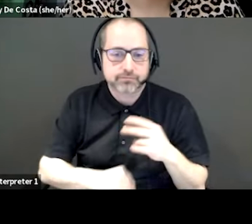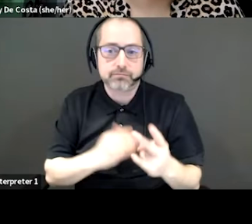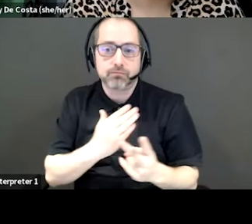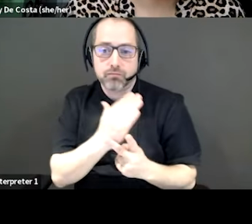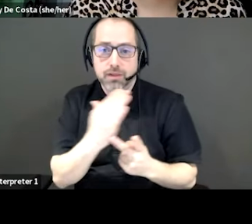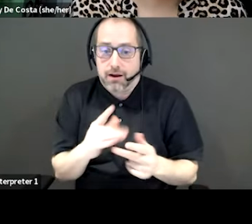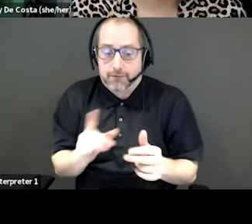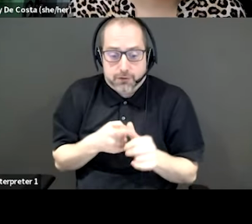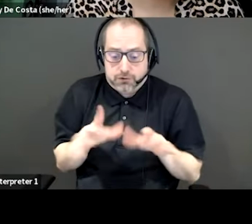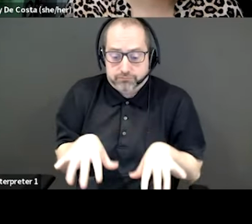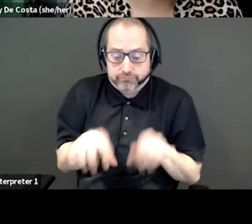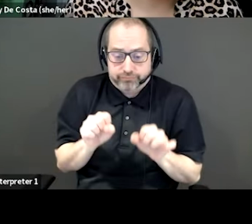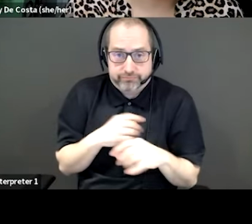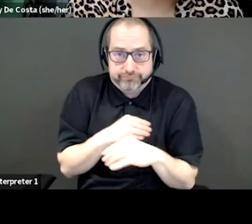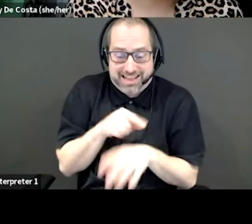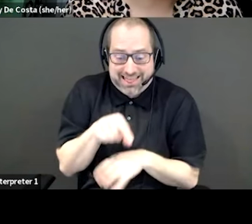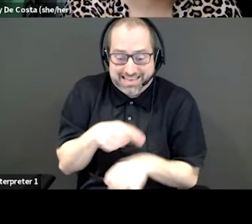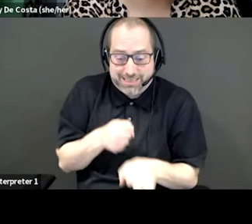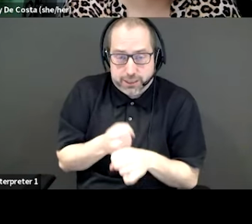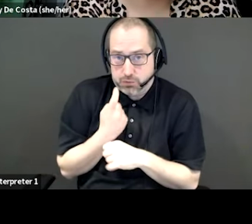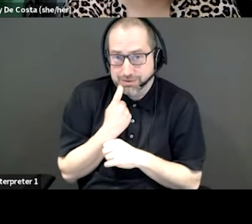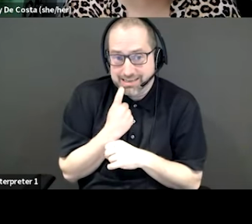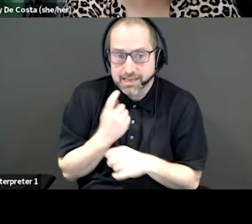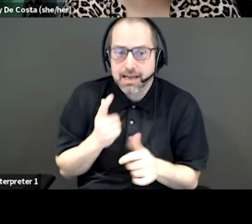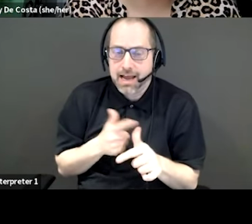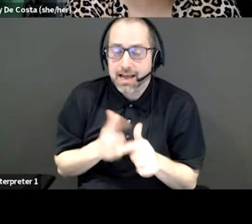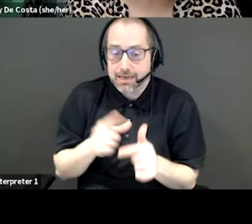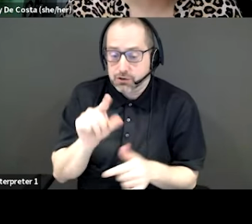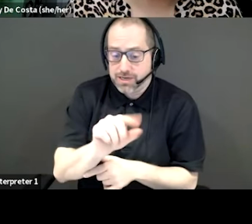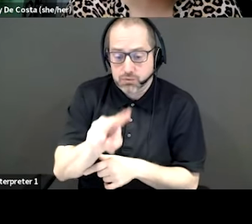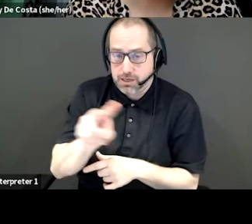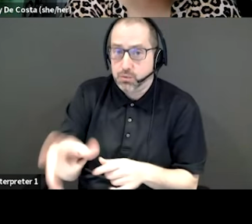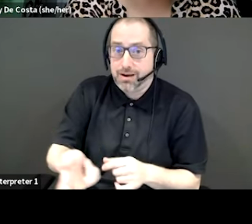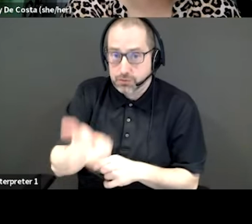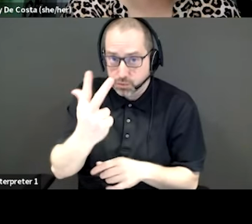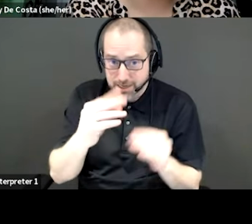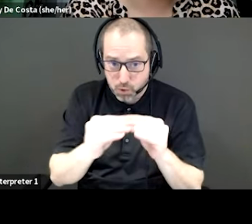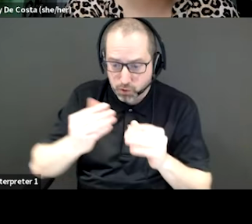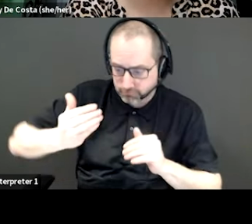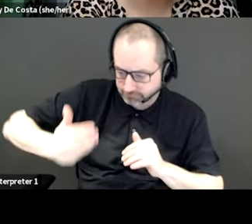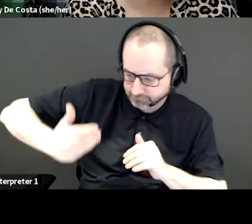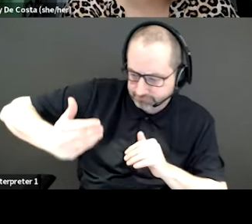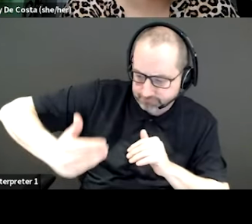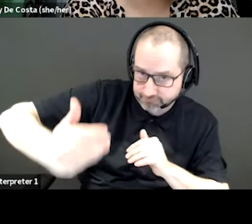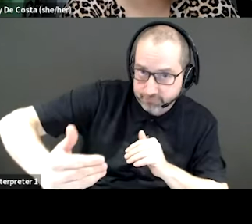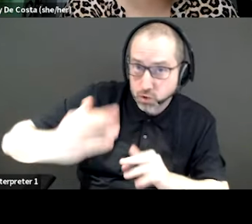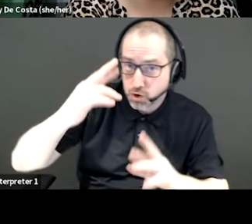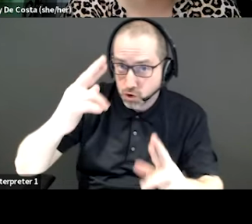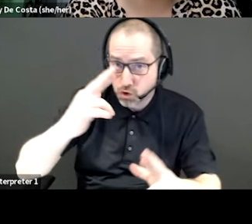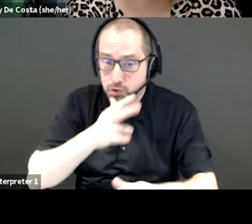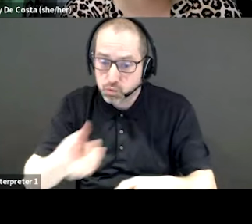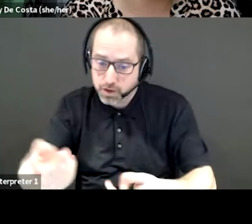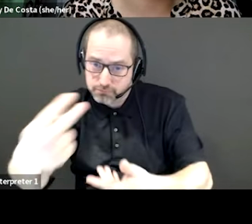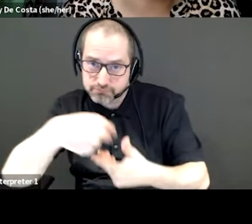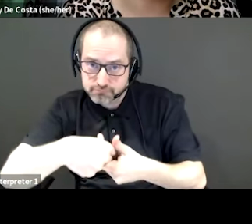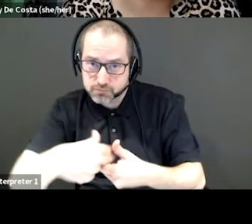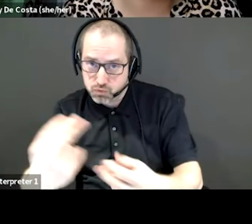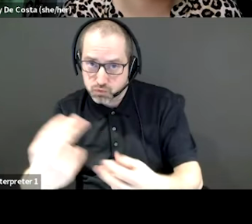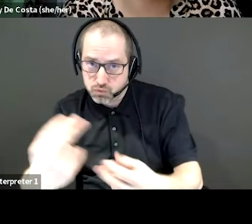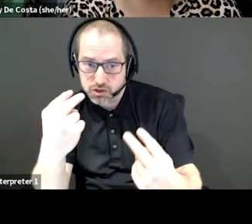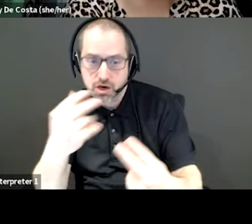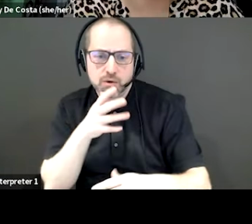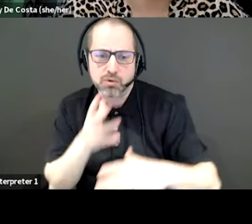and we're gonna be offering it three more times in 2022. So our hope is that you'll attend or watch. We do have a recording